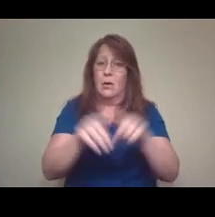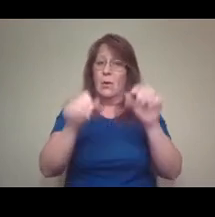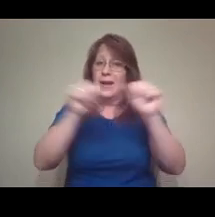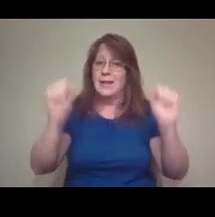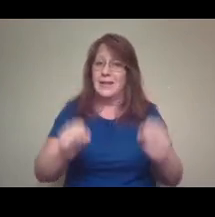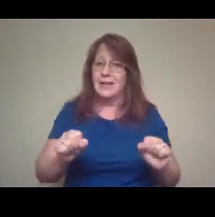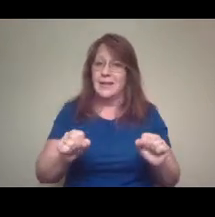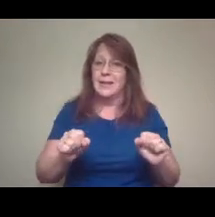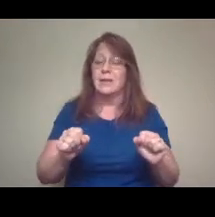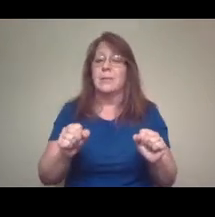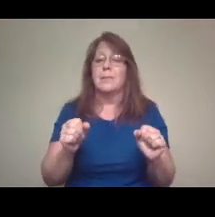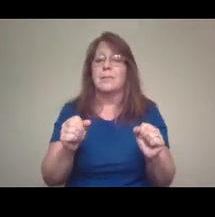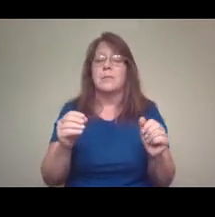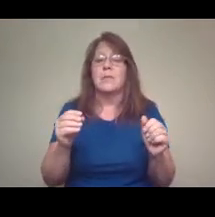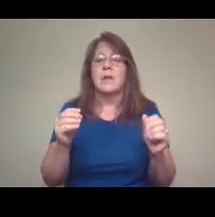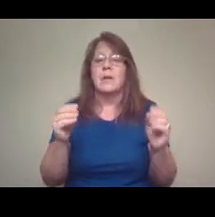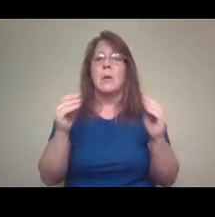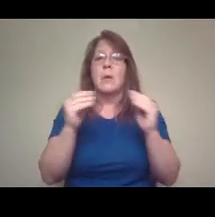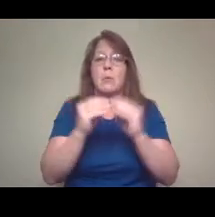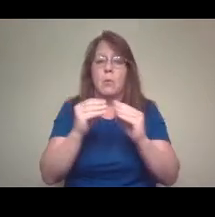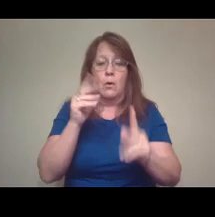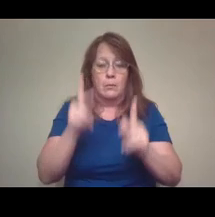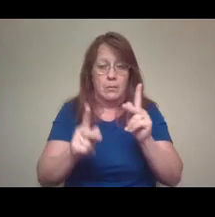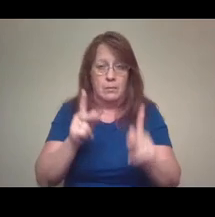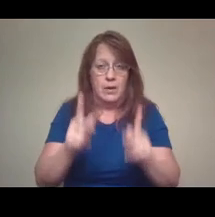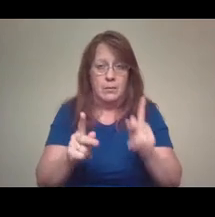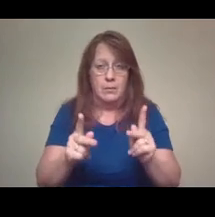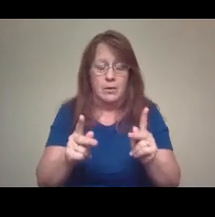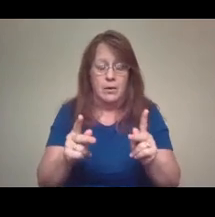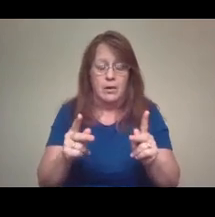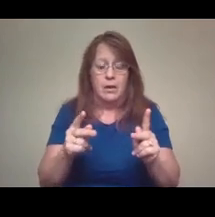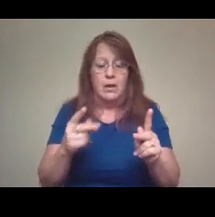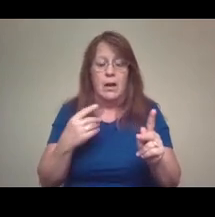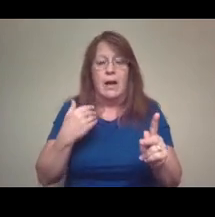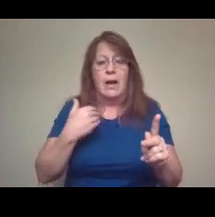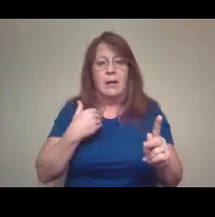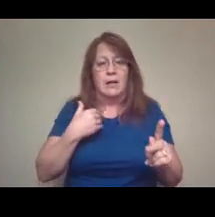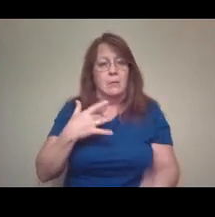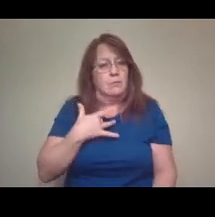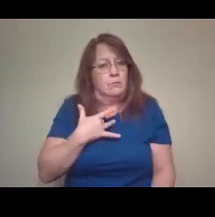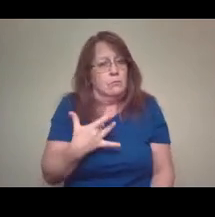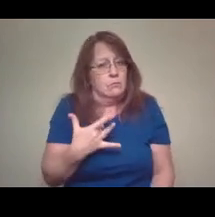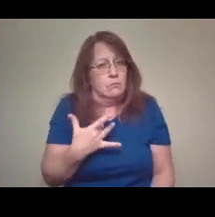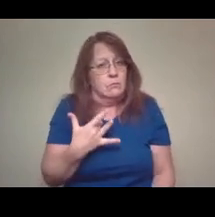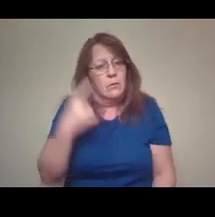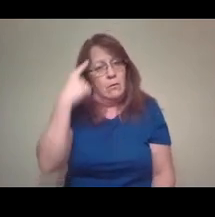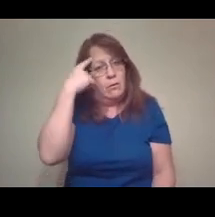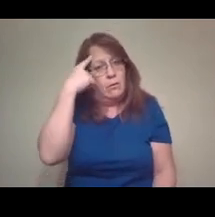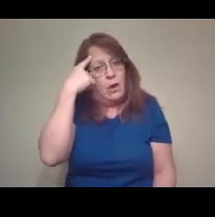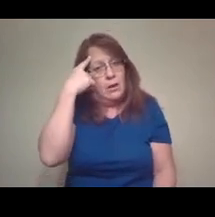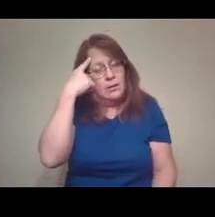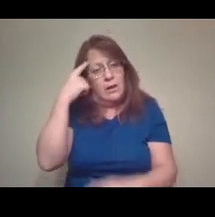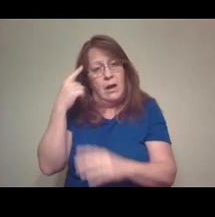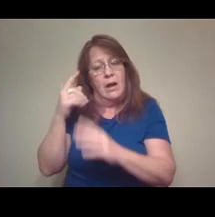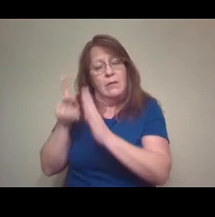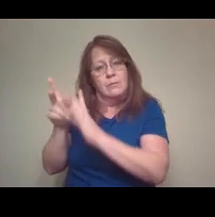which more folks become vulnerable to thoughts of suicide and taking action in that space. And so we're grateful to